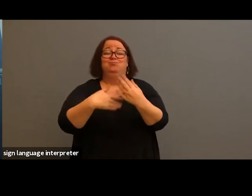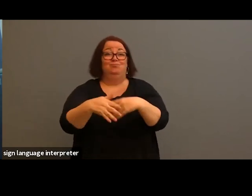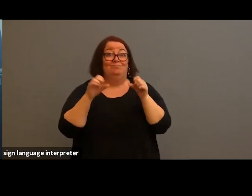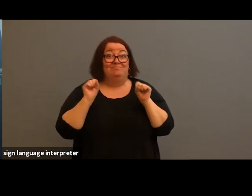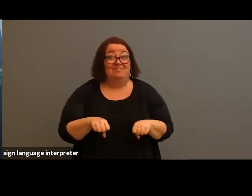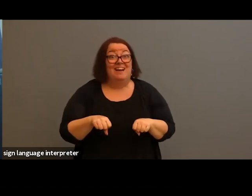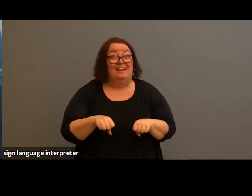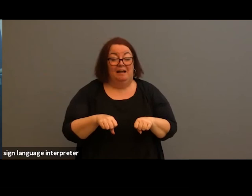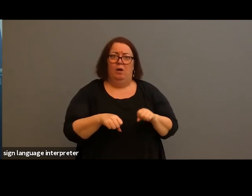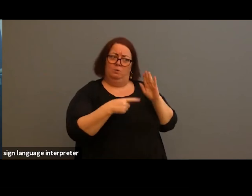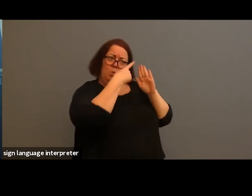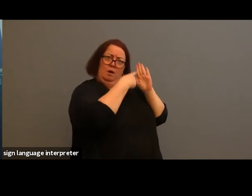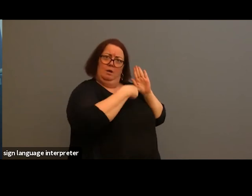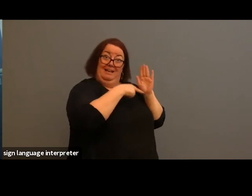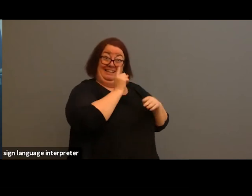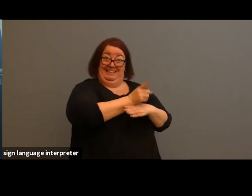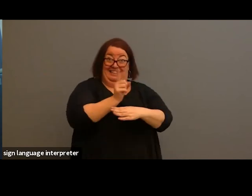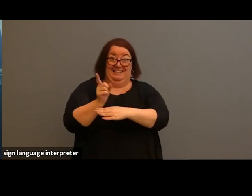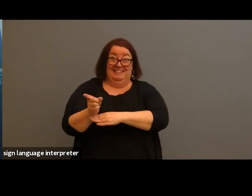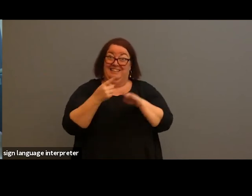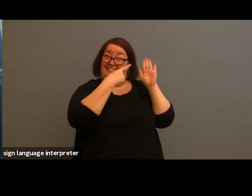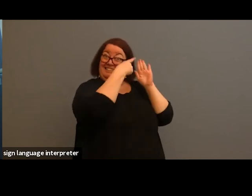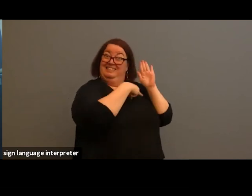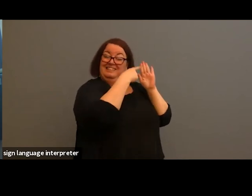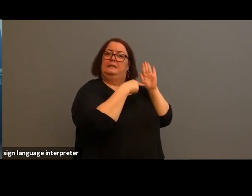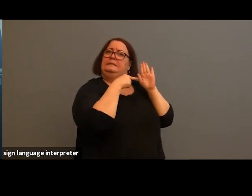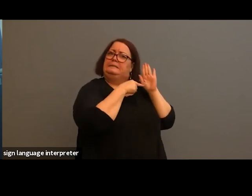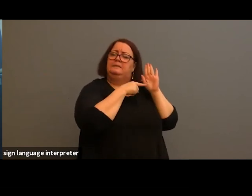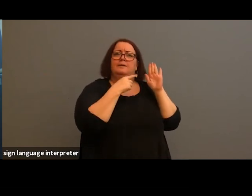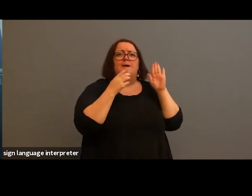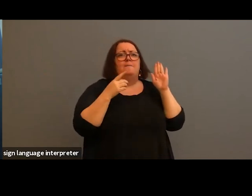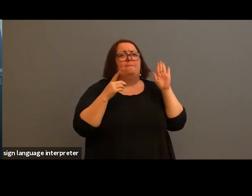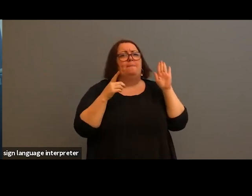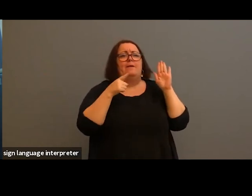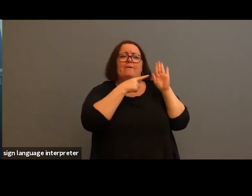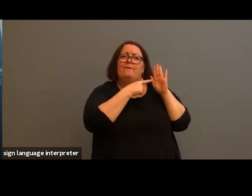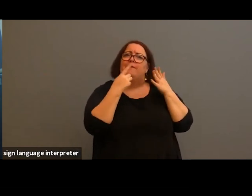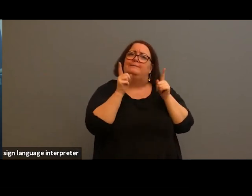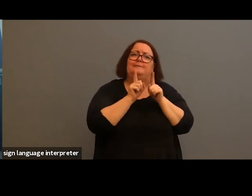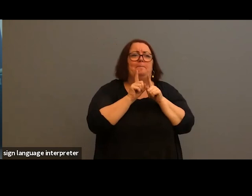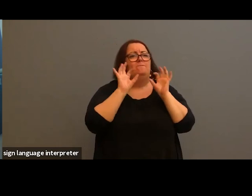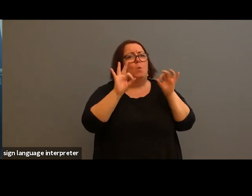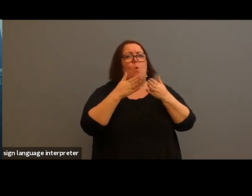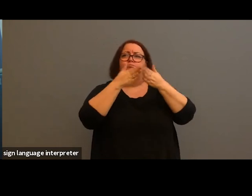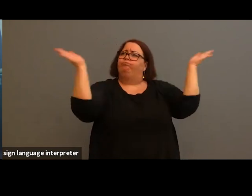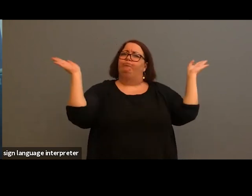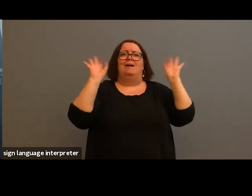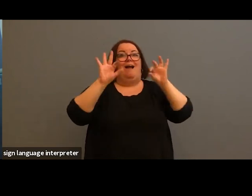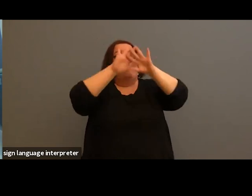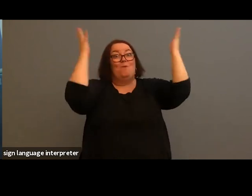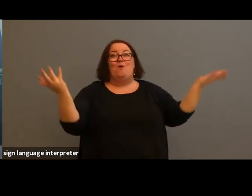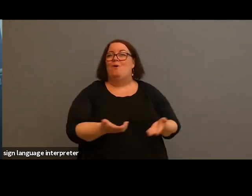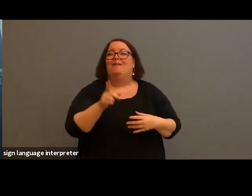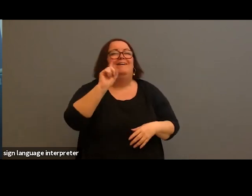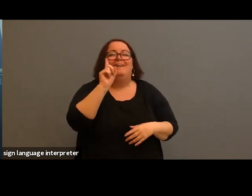yet the standards that would give presumption of conformity, meaning if you implement the standards, then you are okay with the legislation,